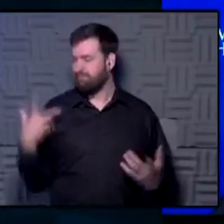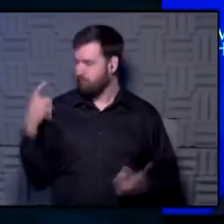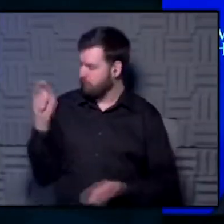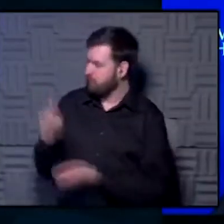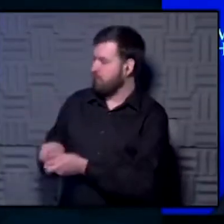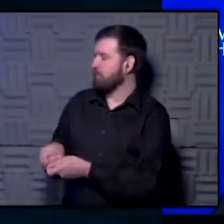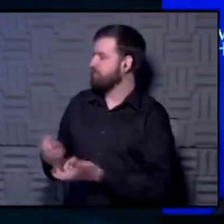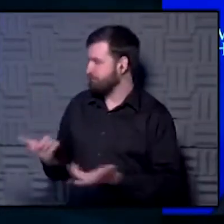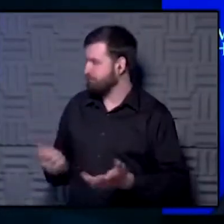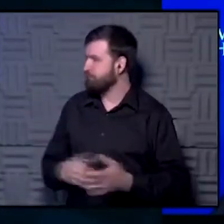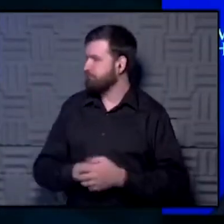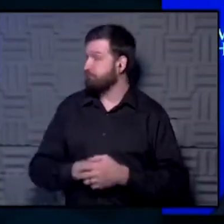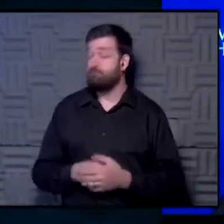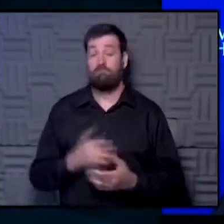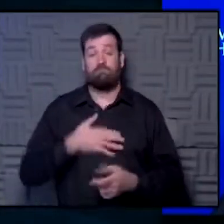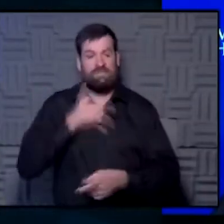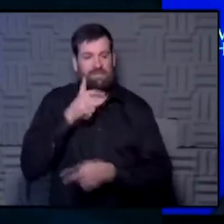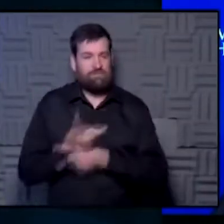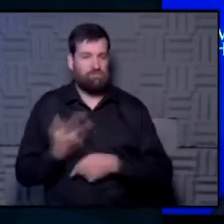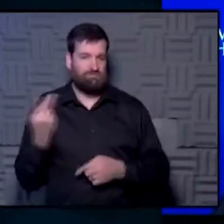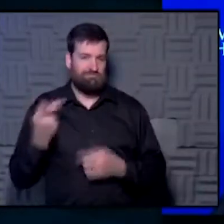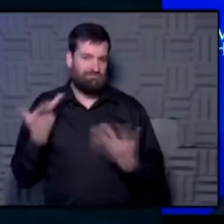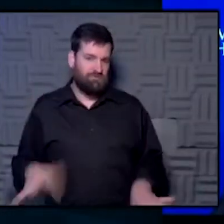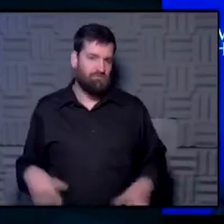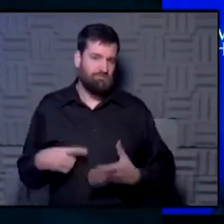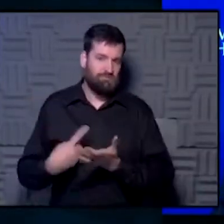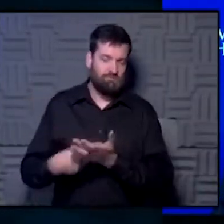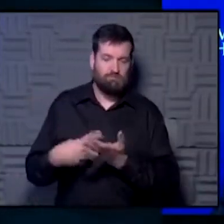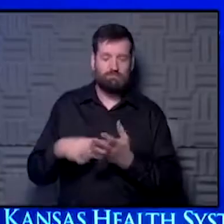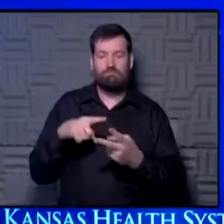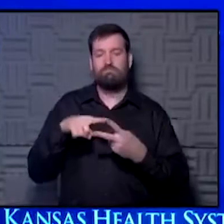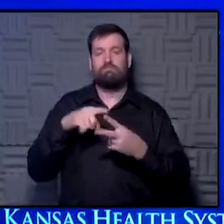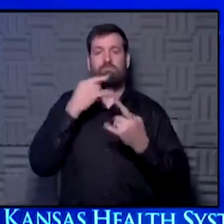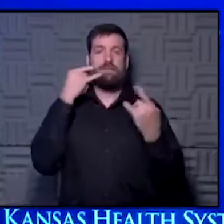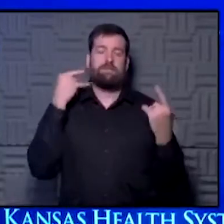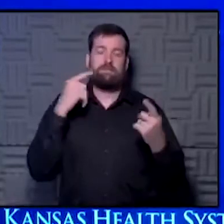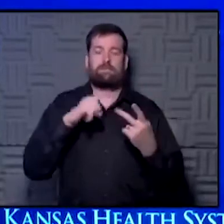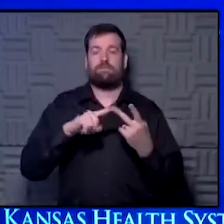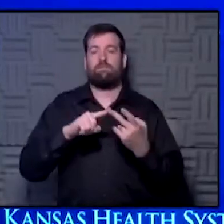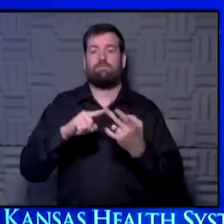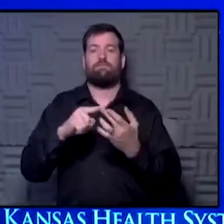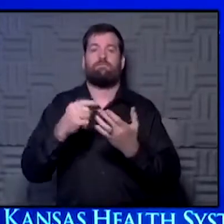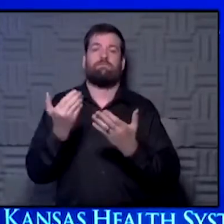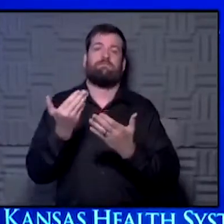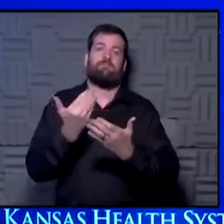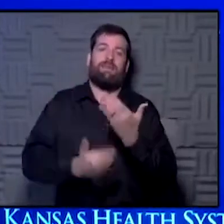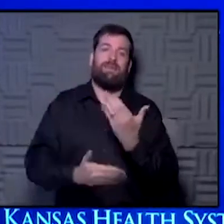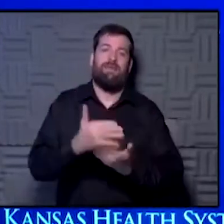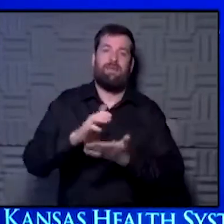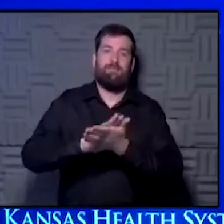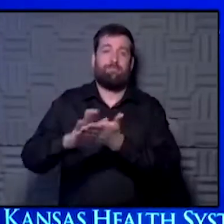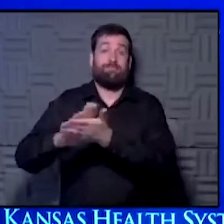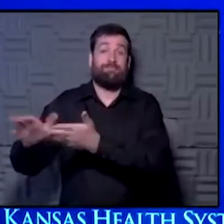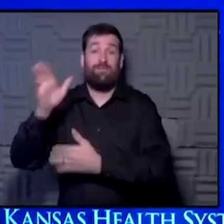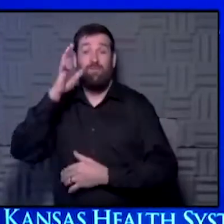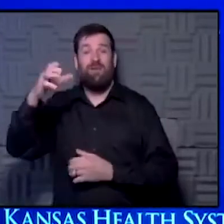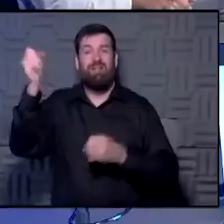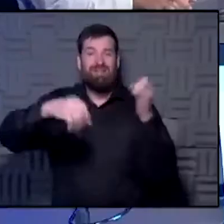Exactly. My sister and I have talked about masks and hand sanitizer are going to be the new stocking stuffers at